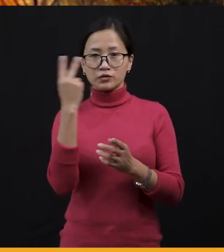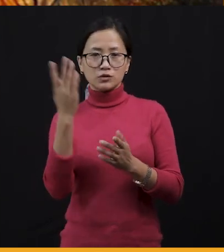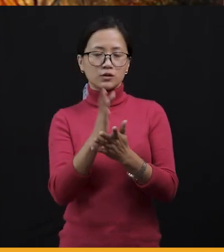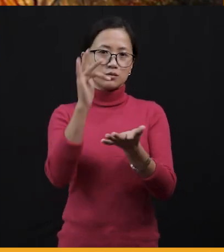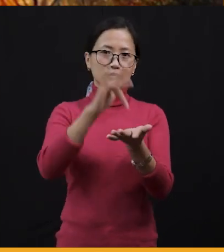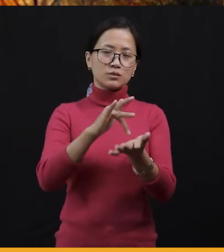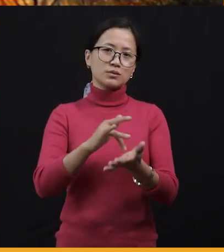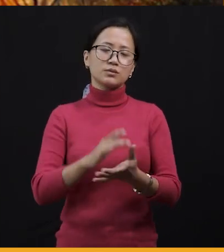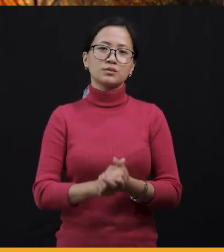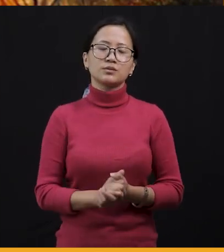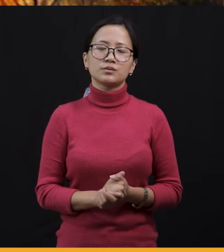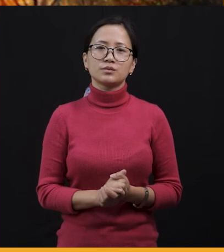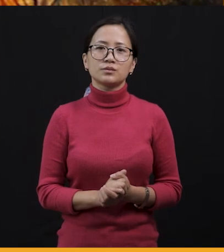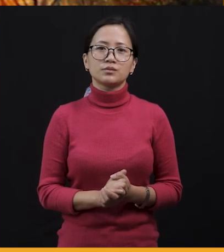place.